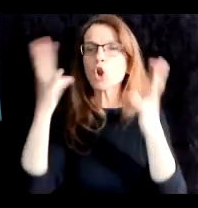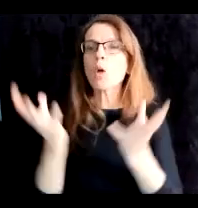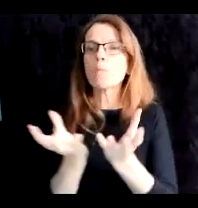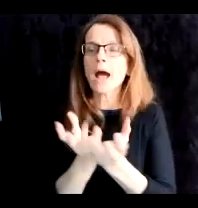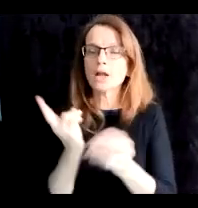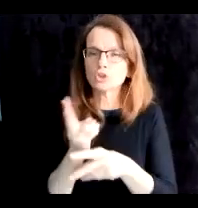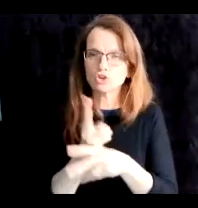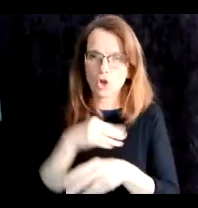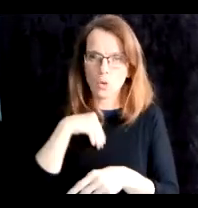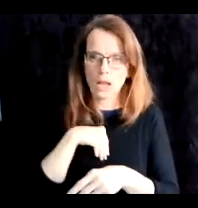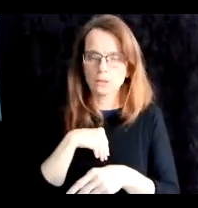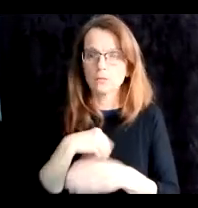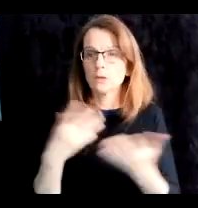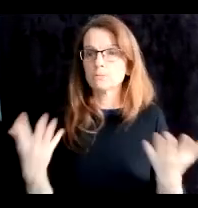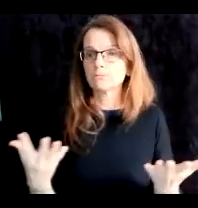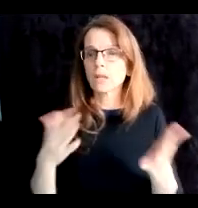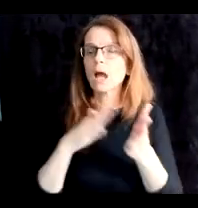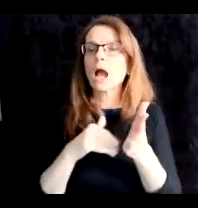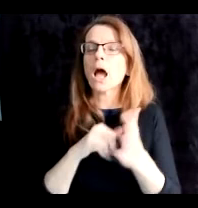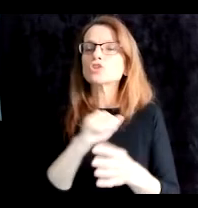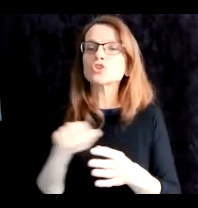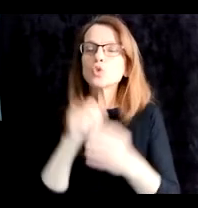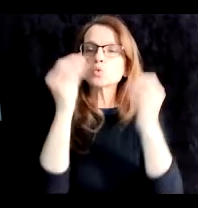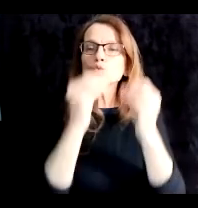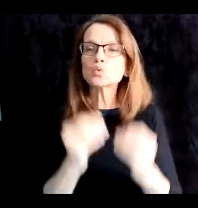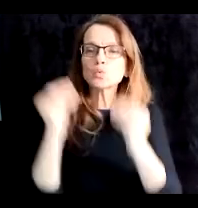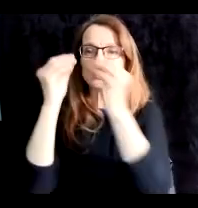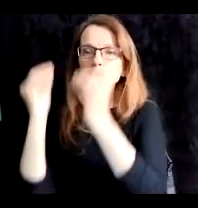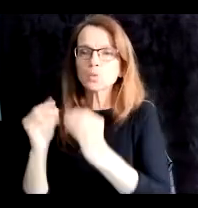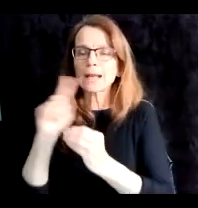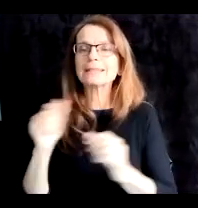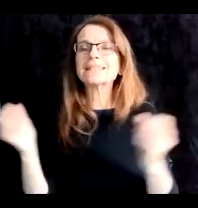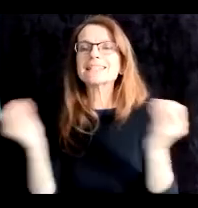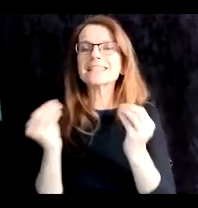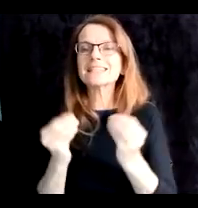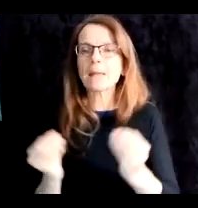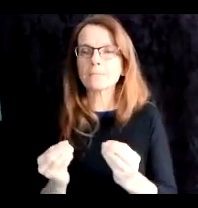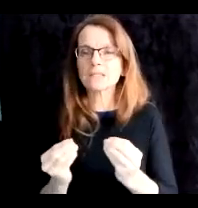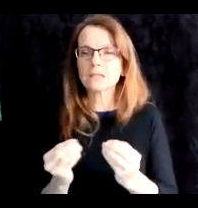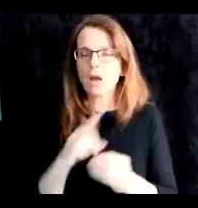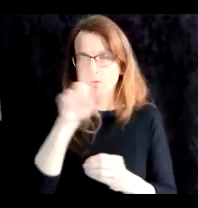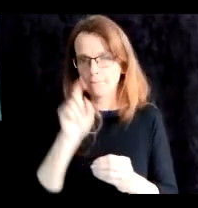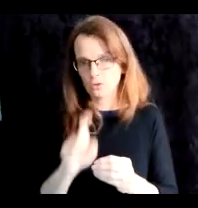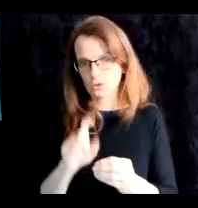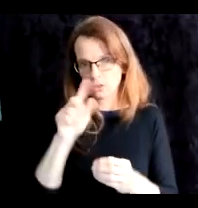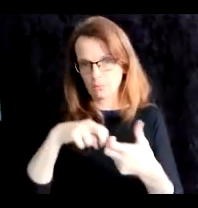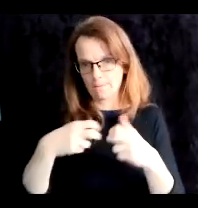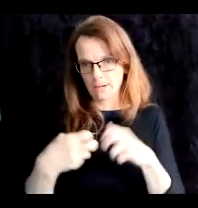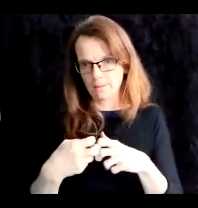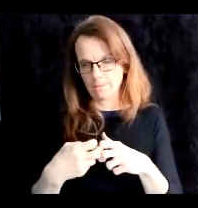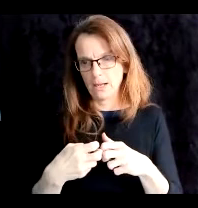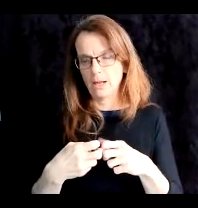and problems that were really not solved in the time before COVID. that made the COVID crisis so